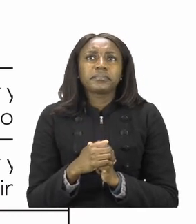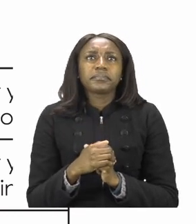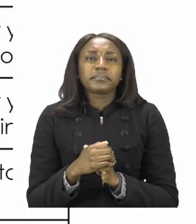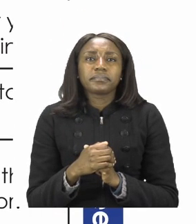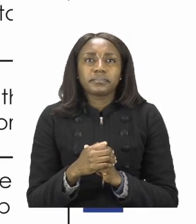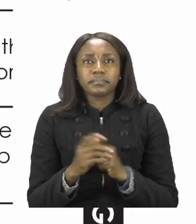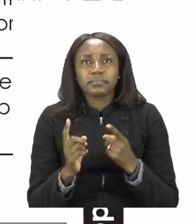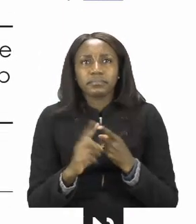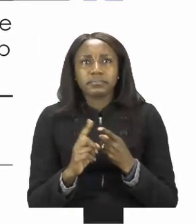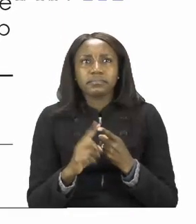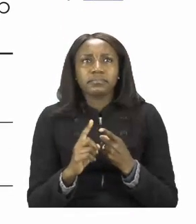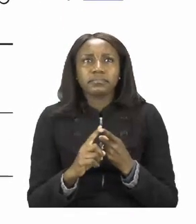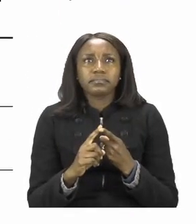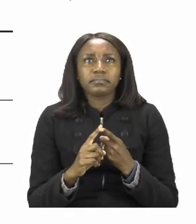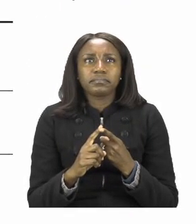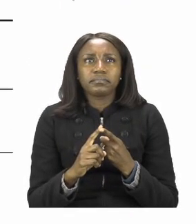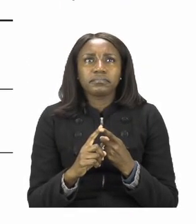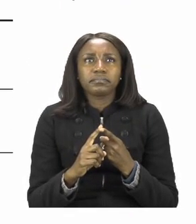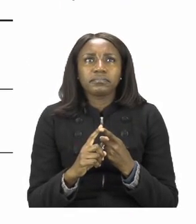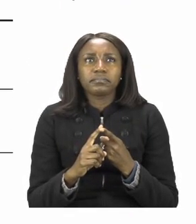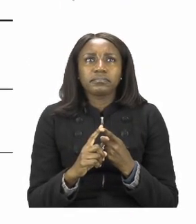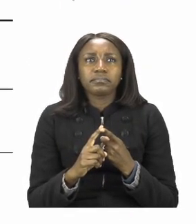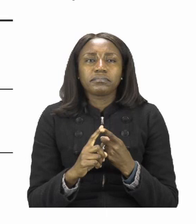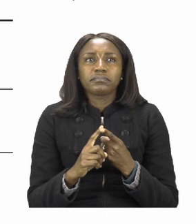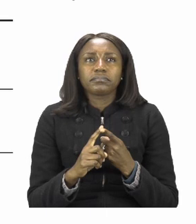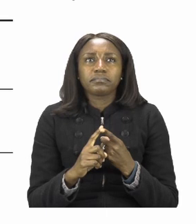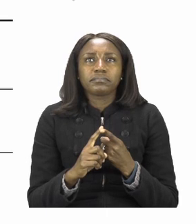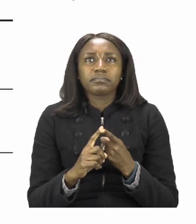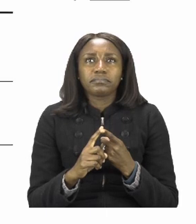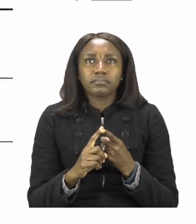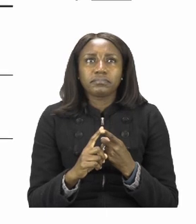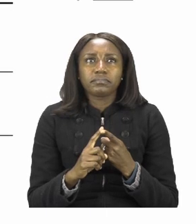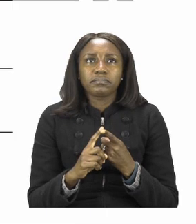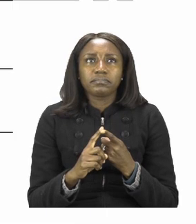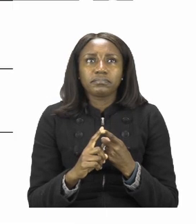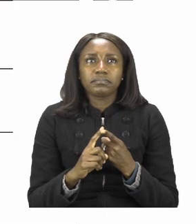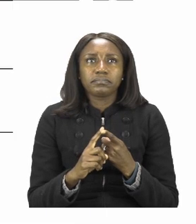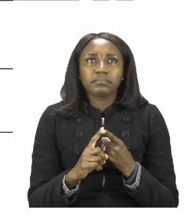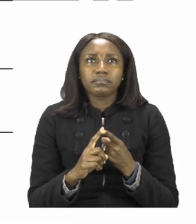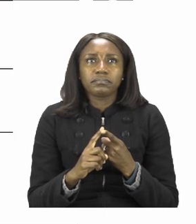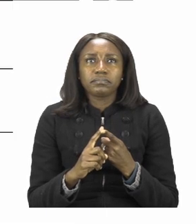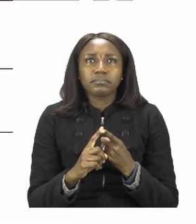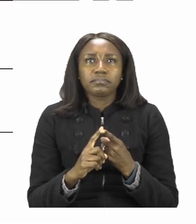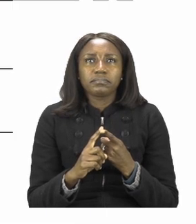Number 1 says, and remember we must read each question twice.